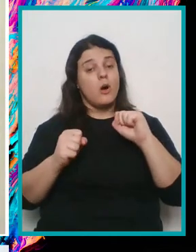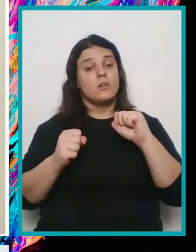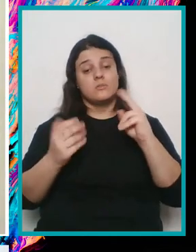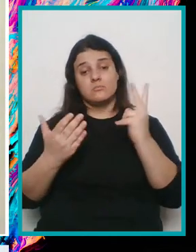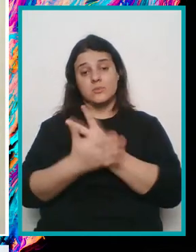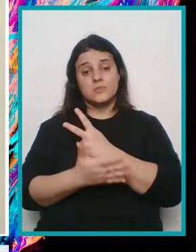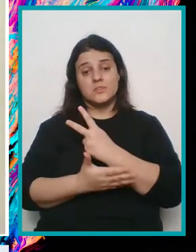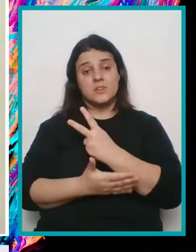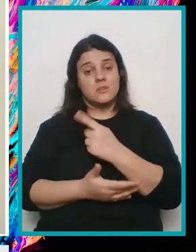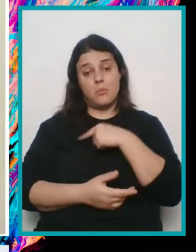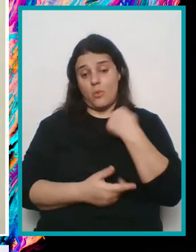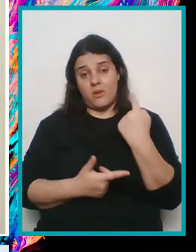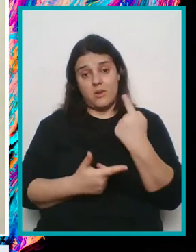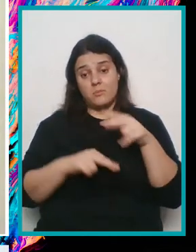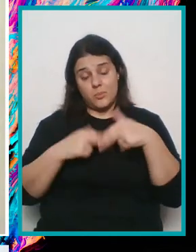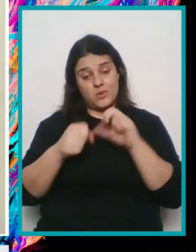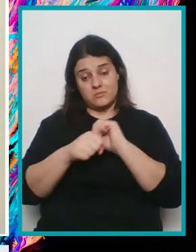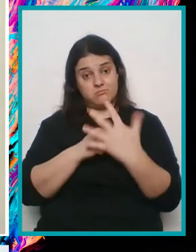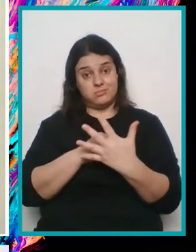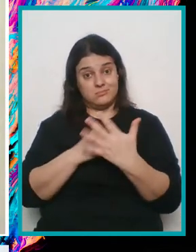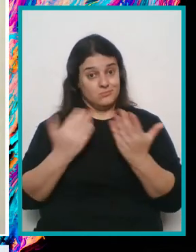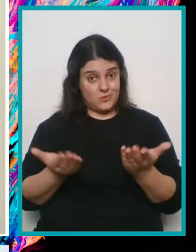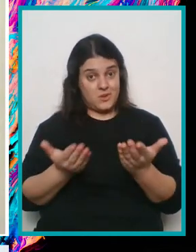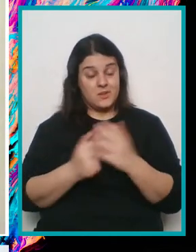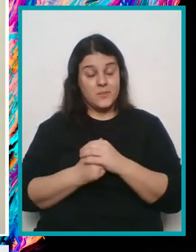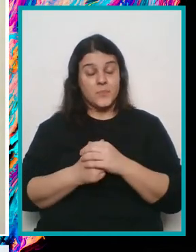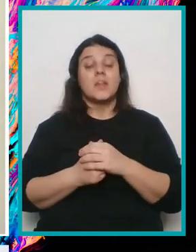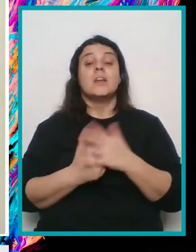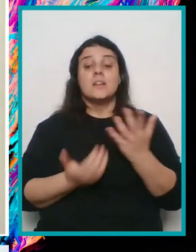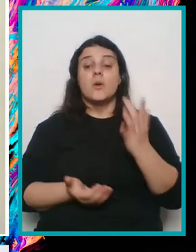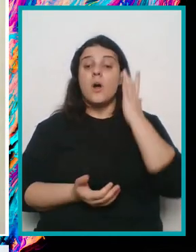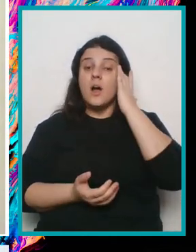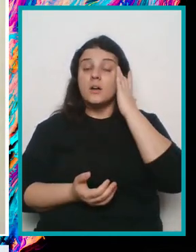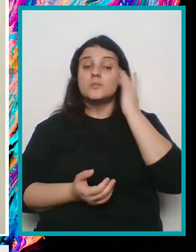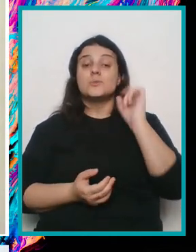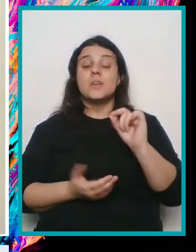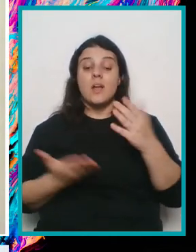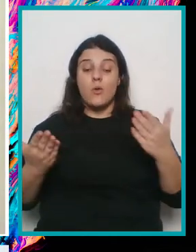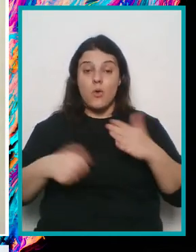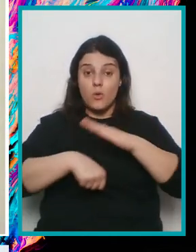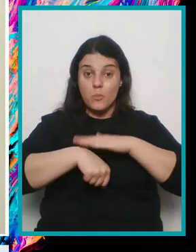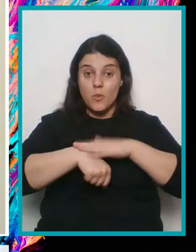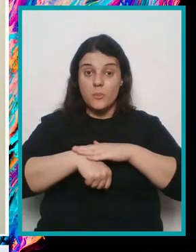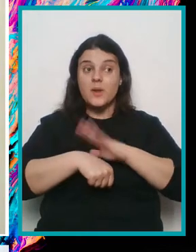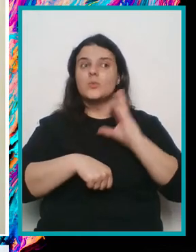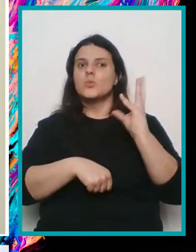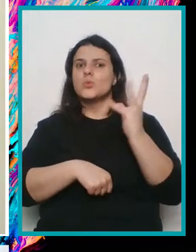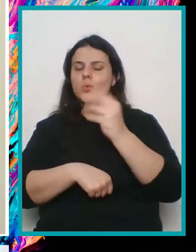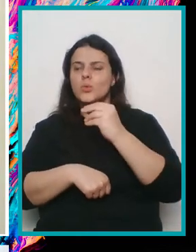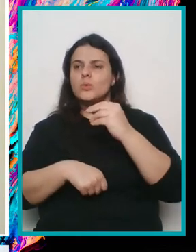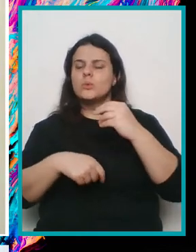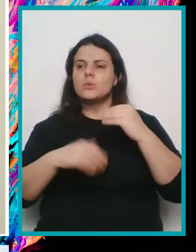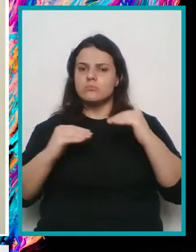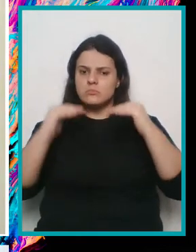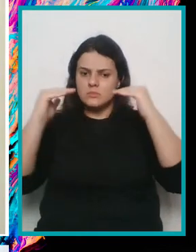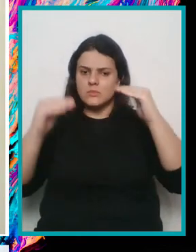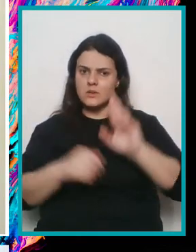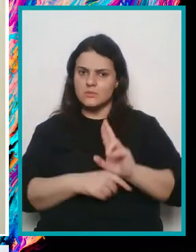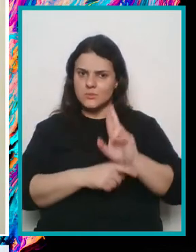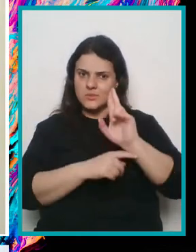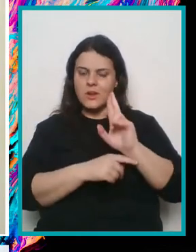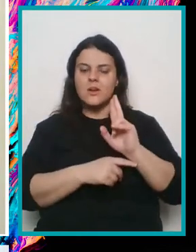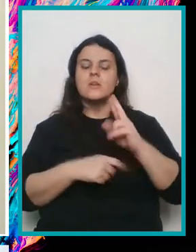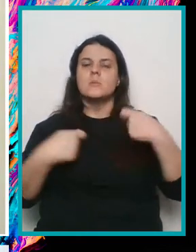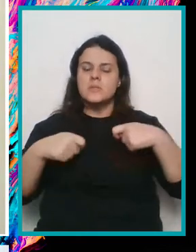themselves why they believe in the science of this pandemic and they ignore the science